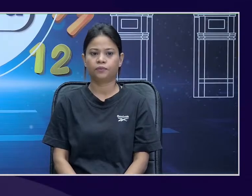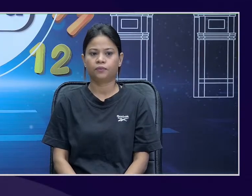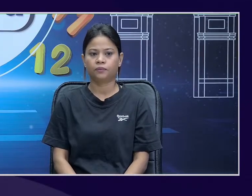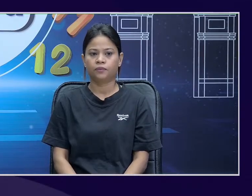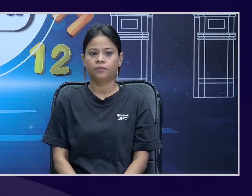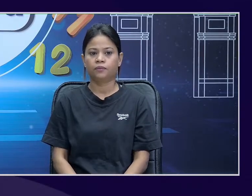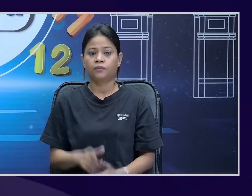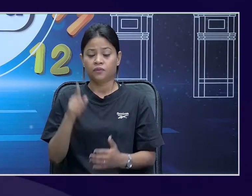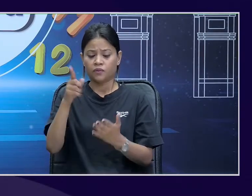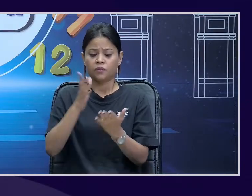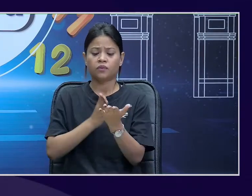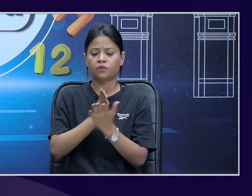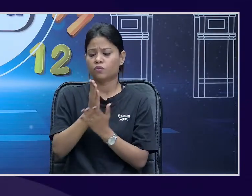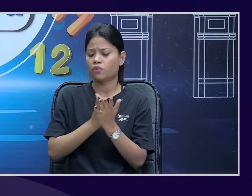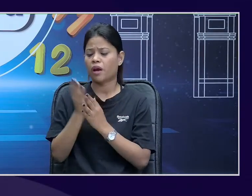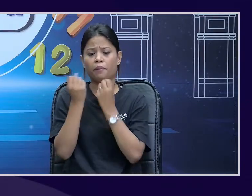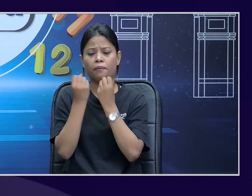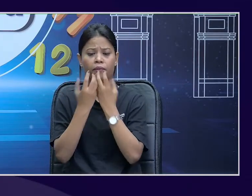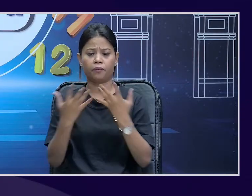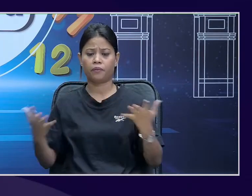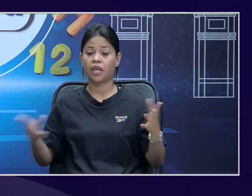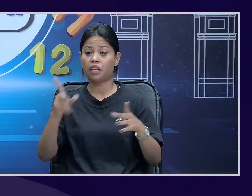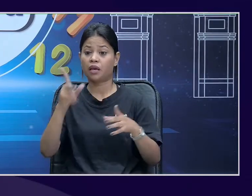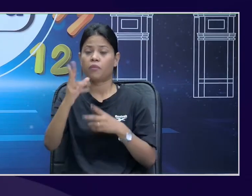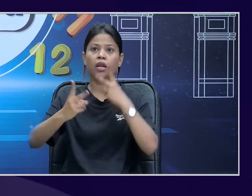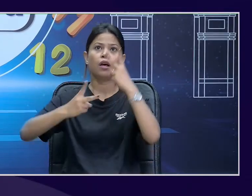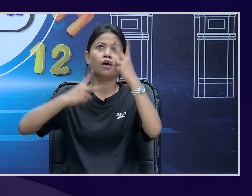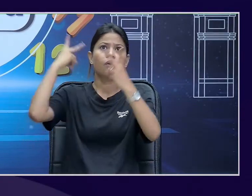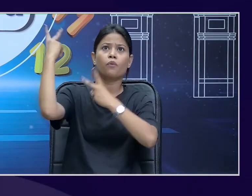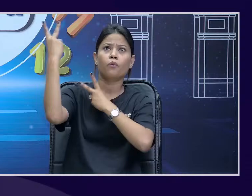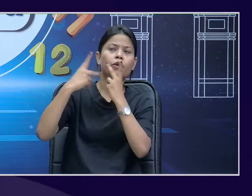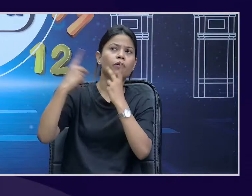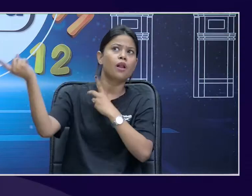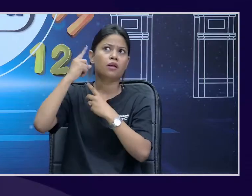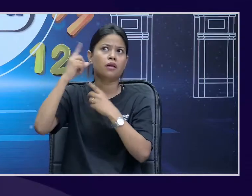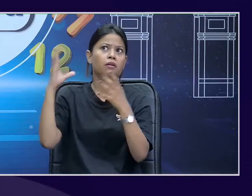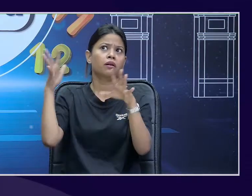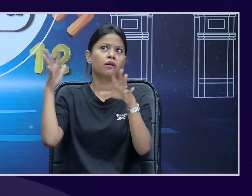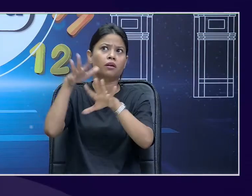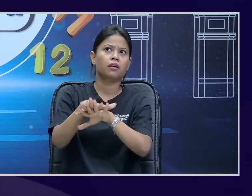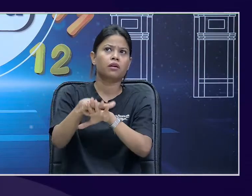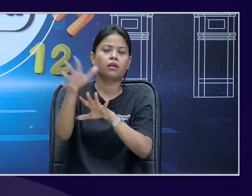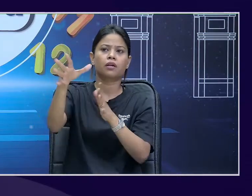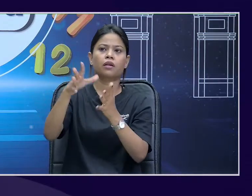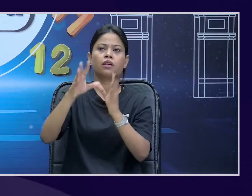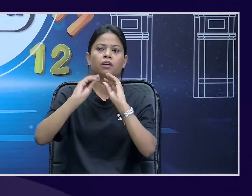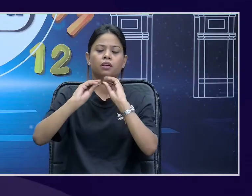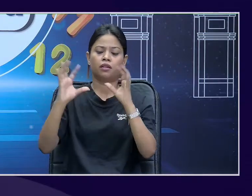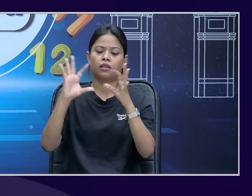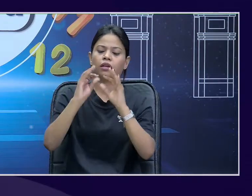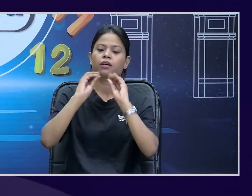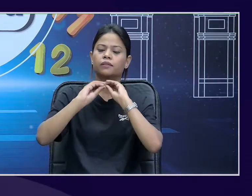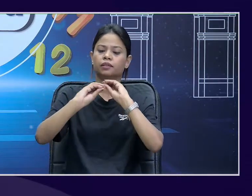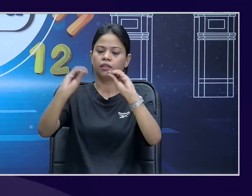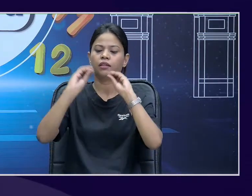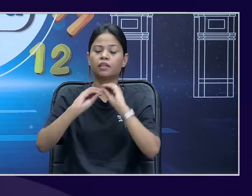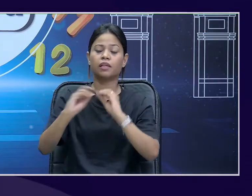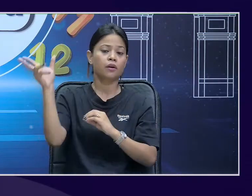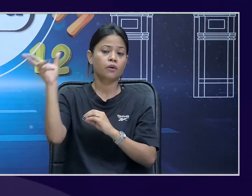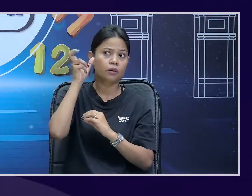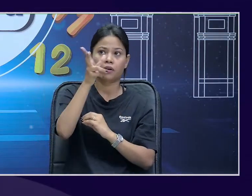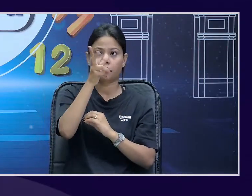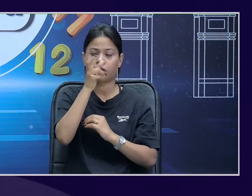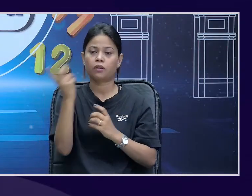of the method is using a lot of audio visual aids or teaching learning materials in the form of pictures, in the form of